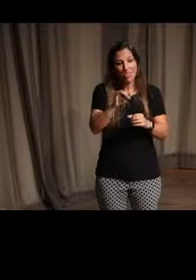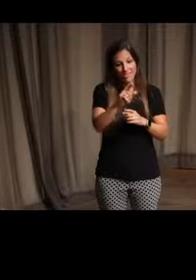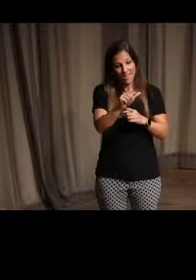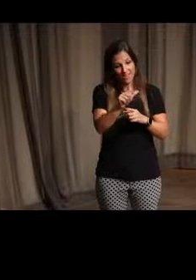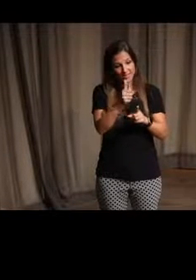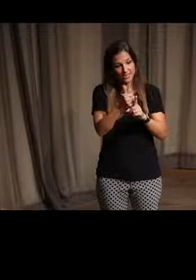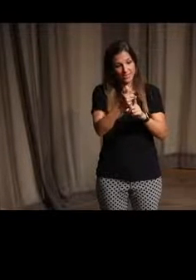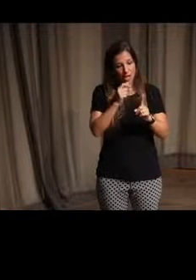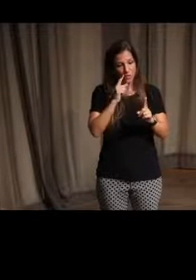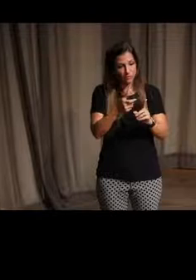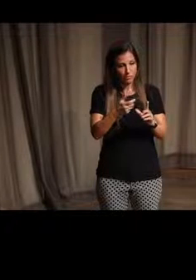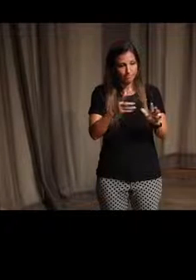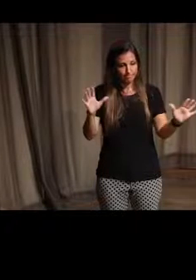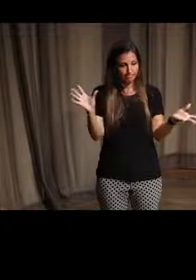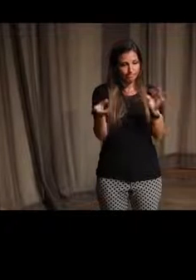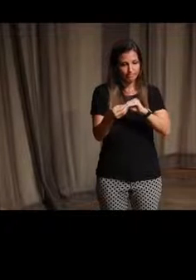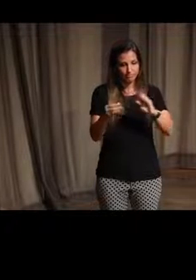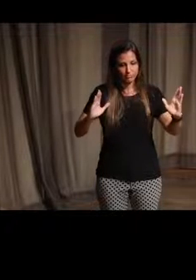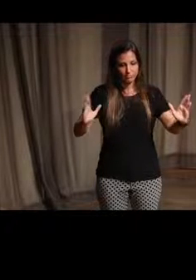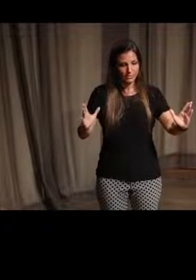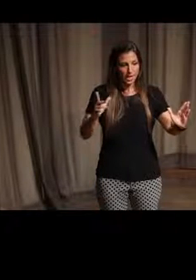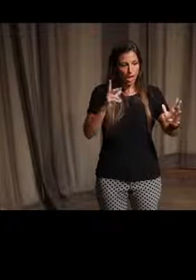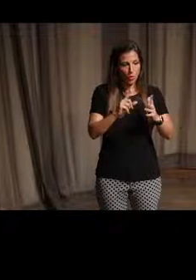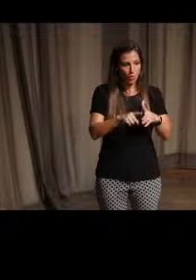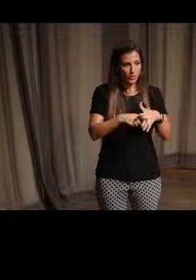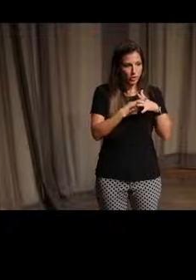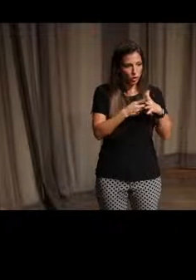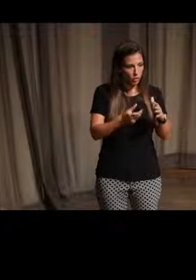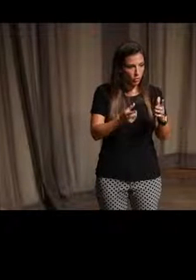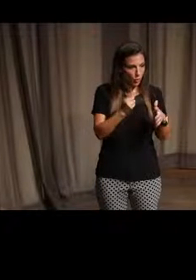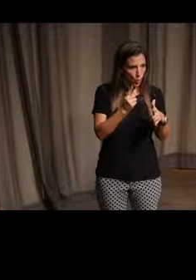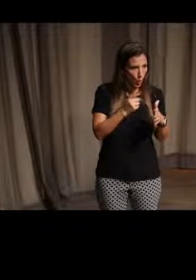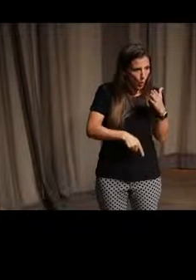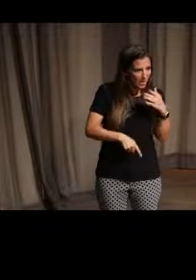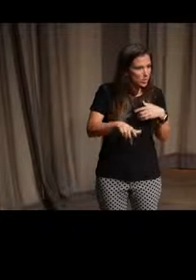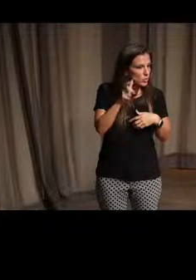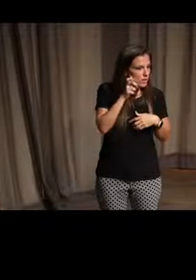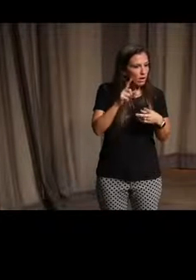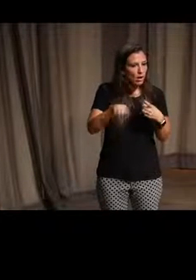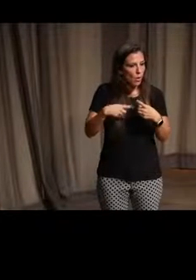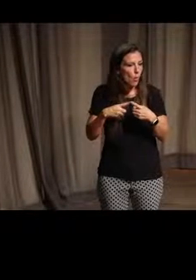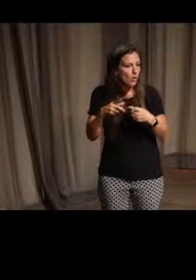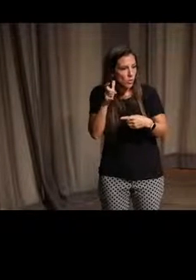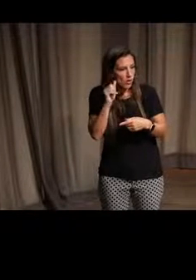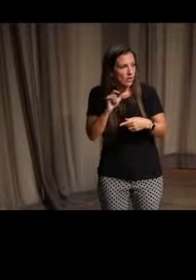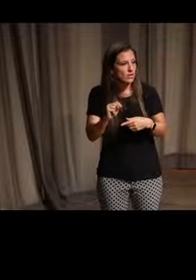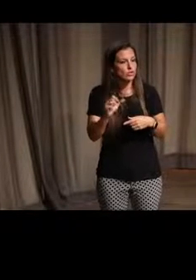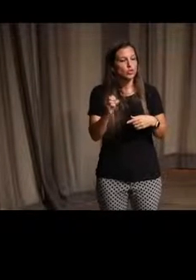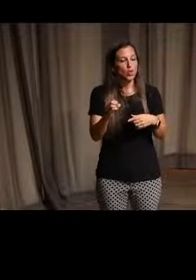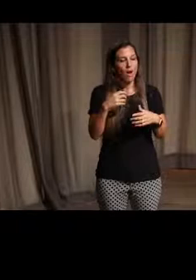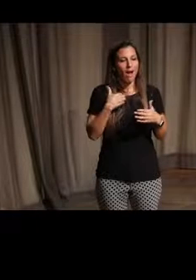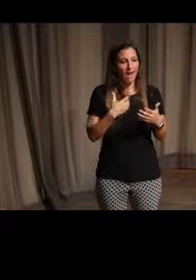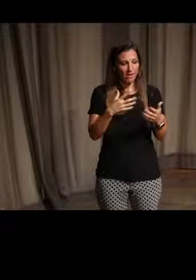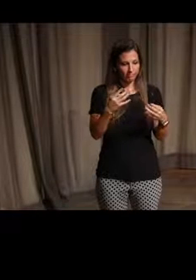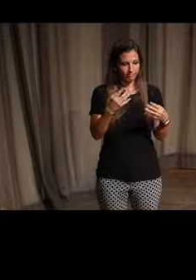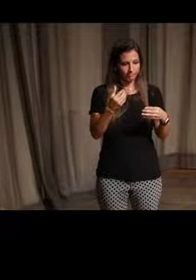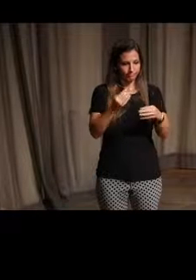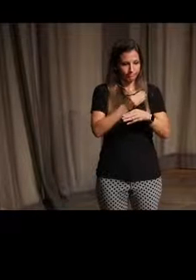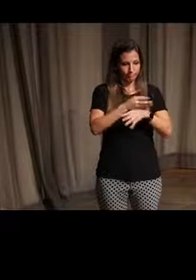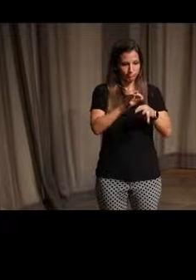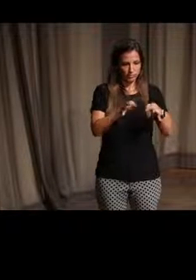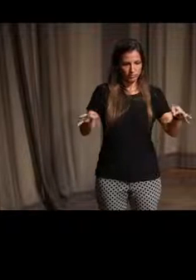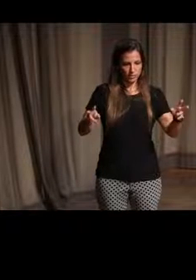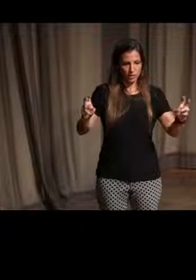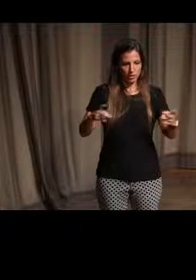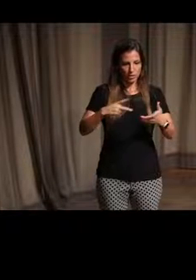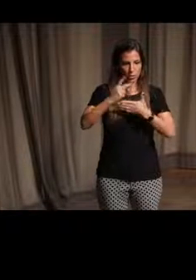in this composition is what triggers what you hear and when you hear it. So I created an algorithm and programmed